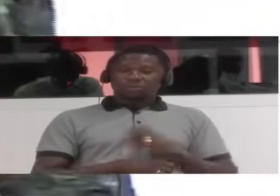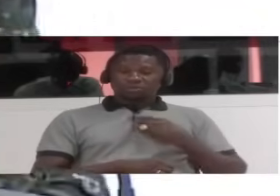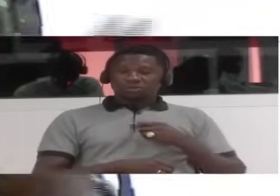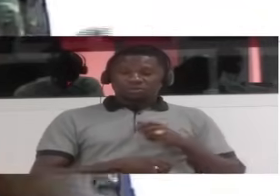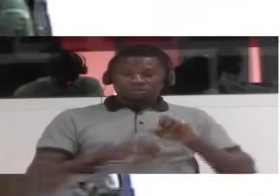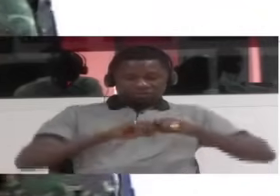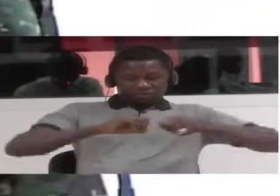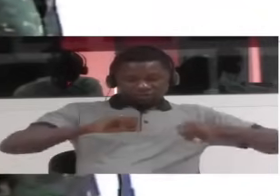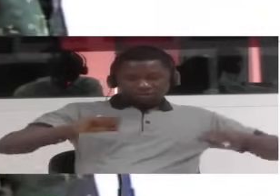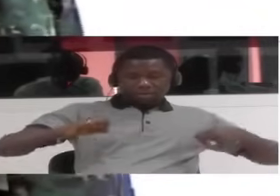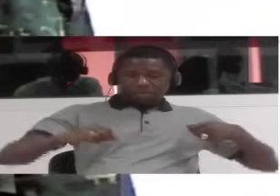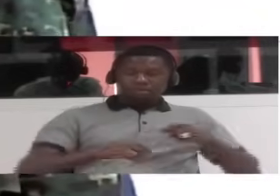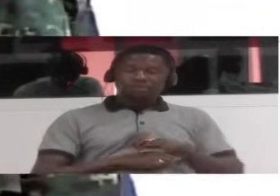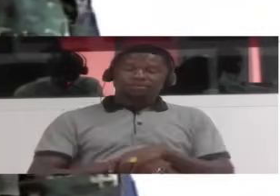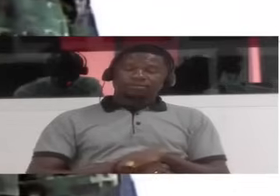elastic pipes.